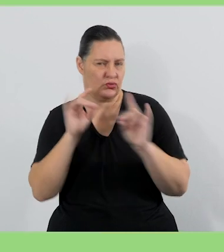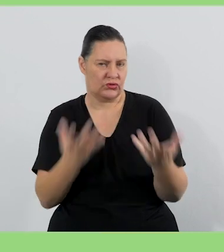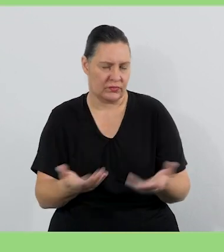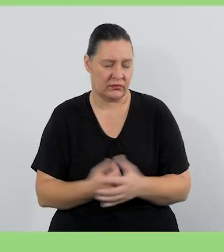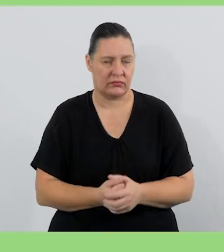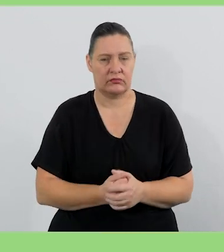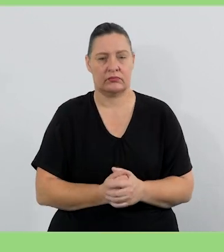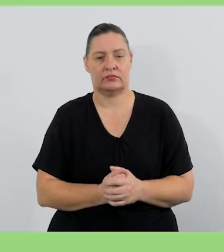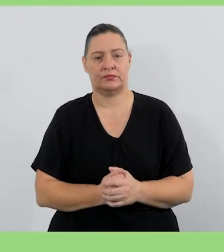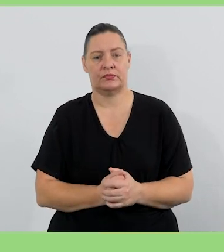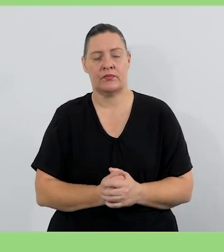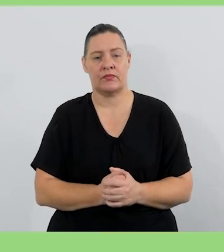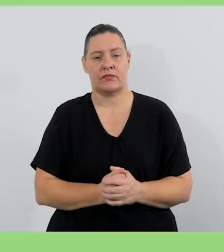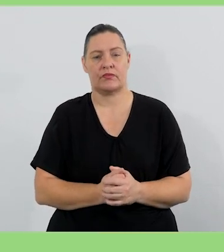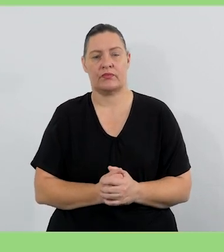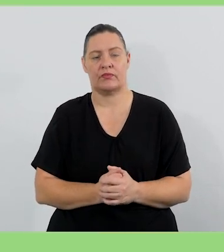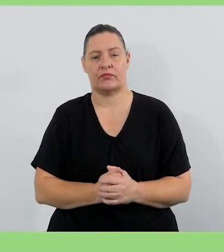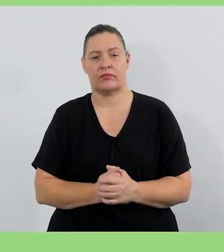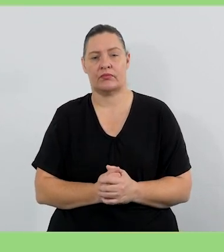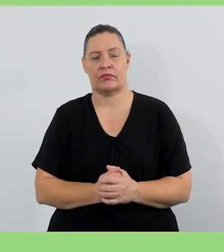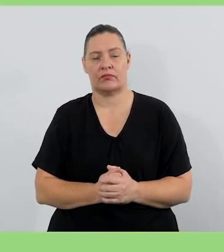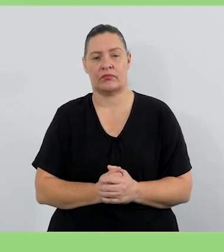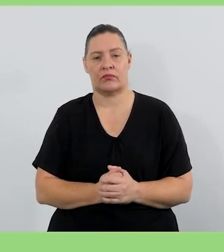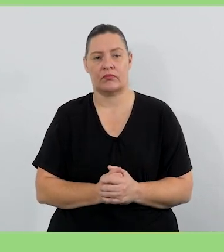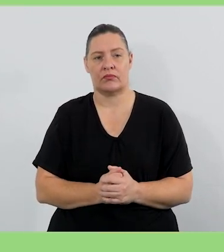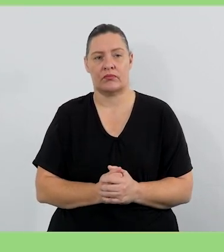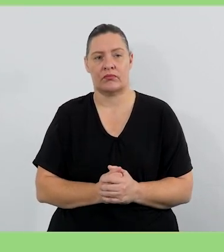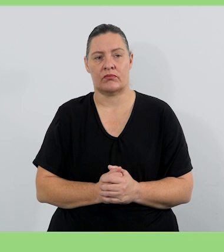different ones. So we said the first one is